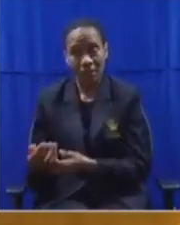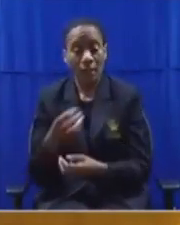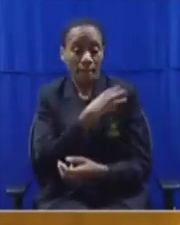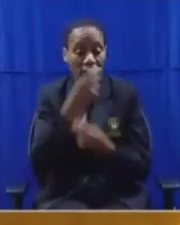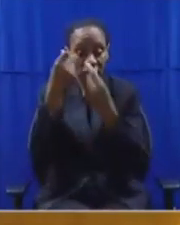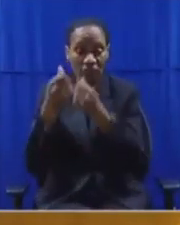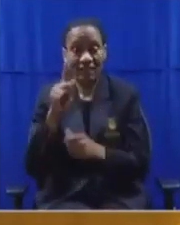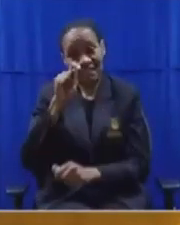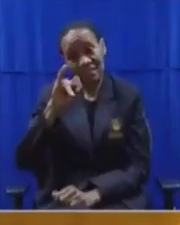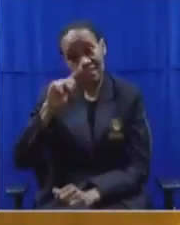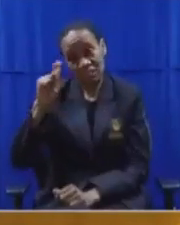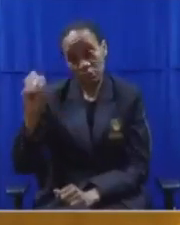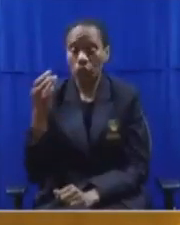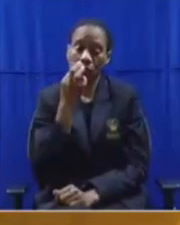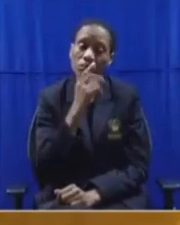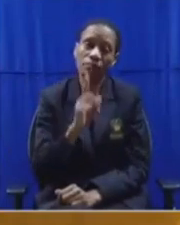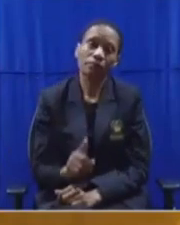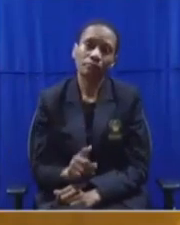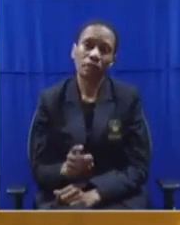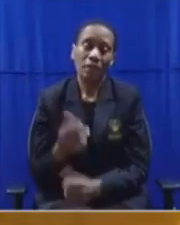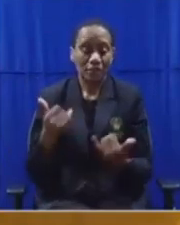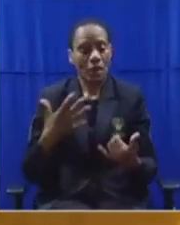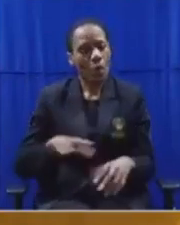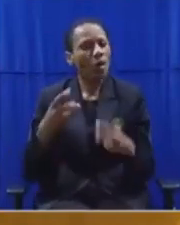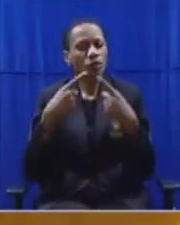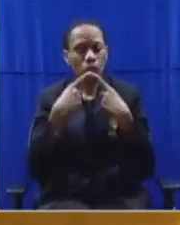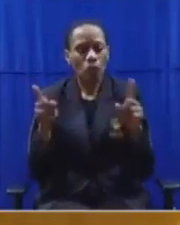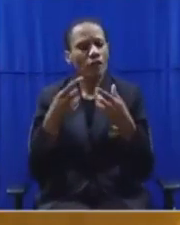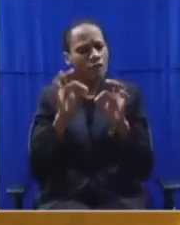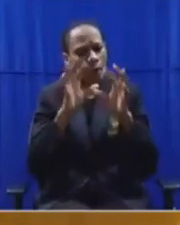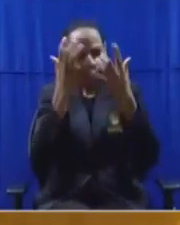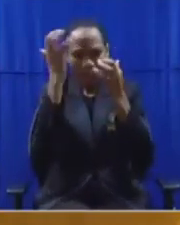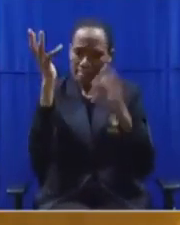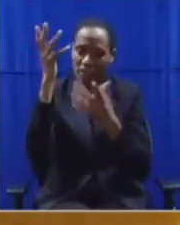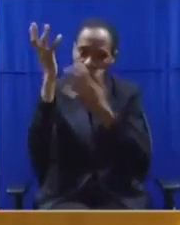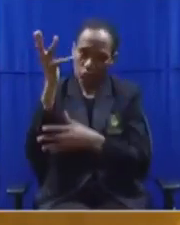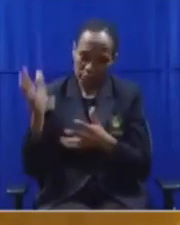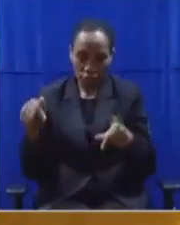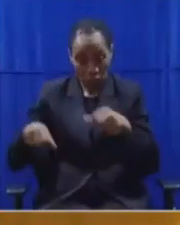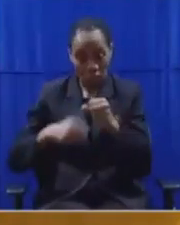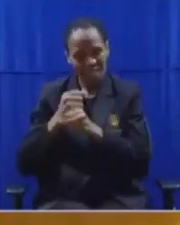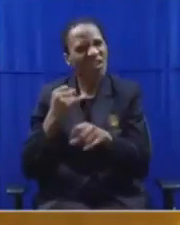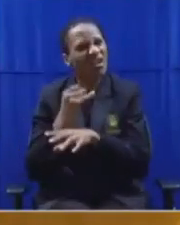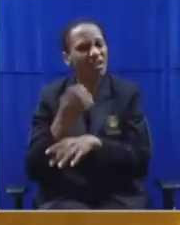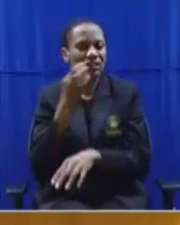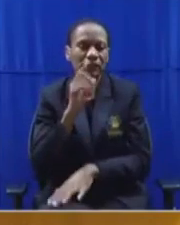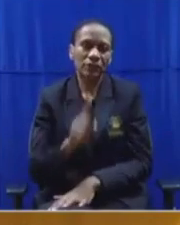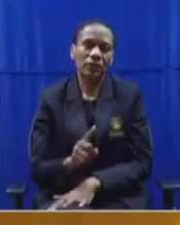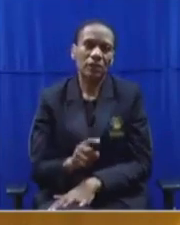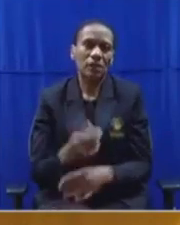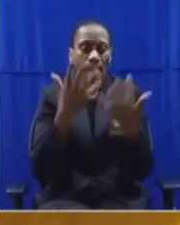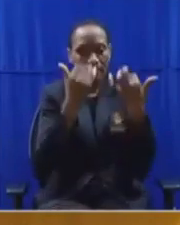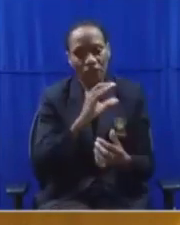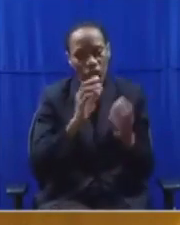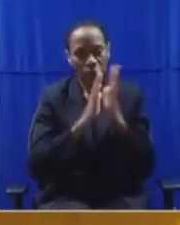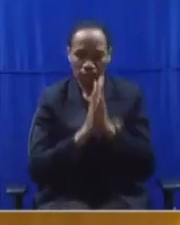Minister Tito Mboweni said. Allow me to quote from a section of the budget speech delivered earlier this year. Funding